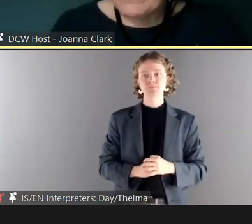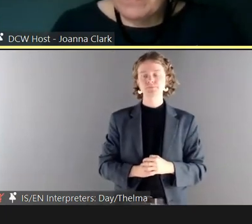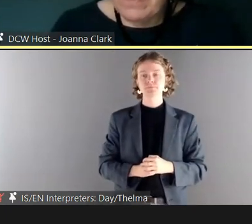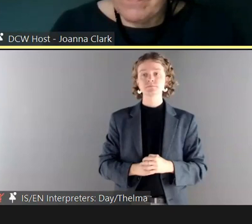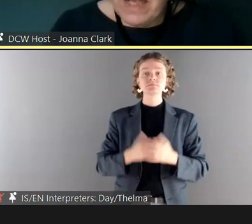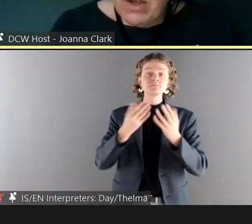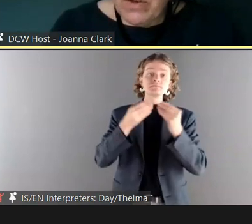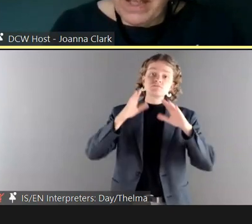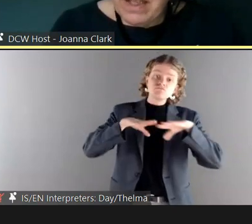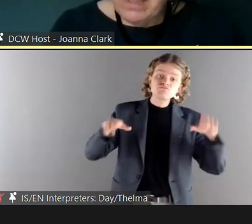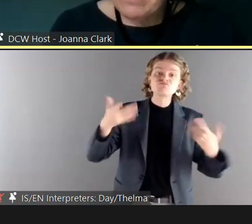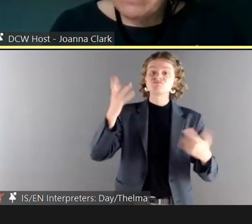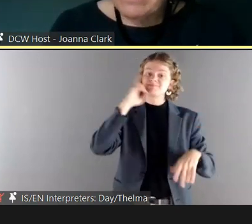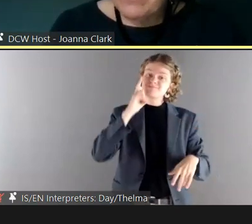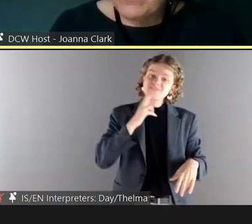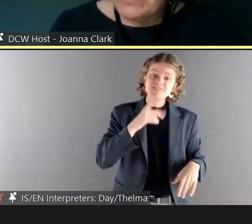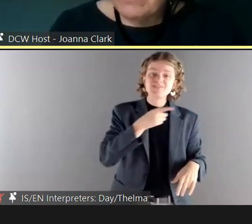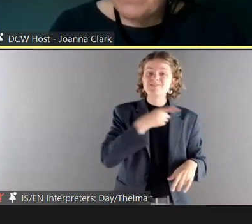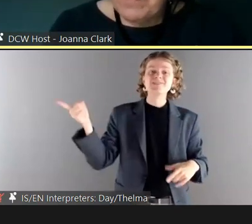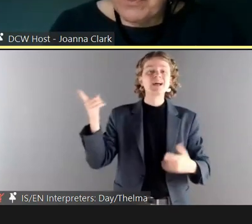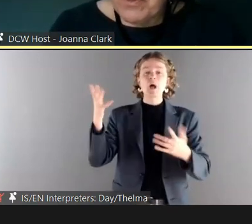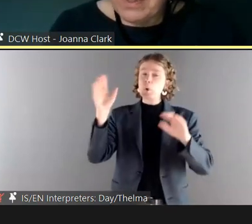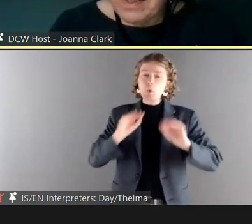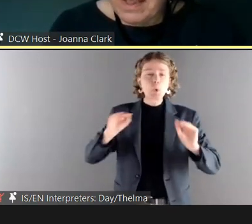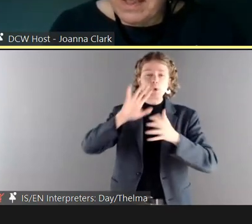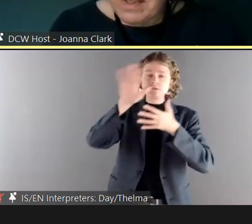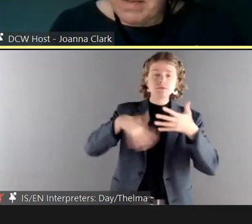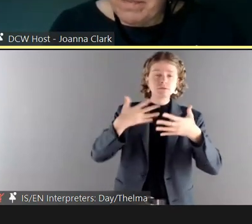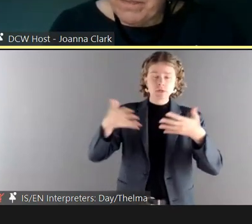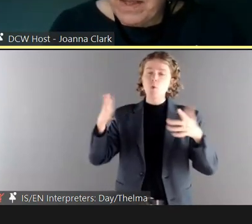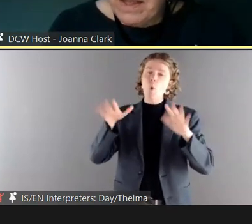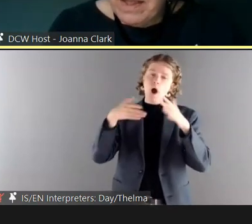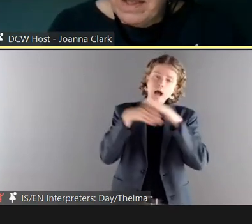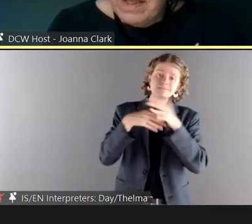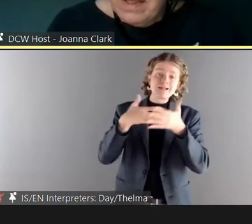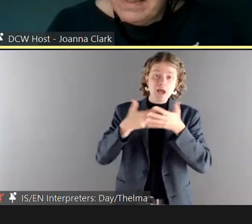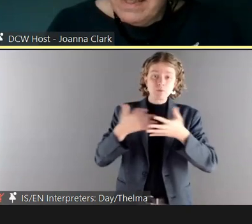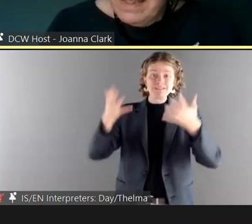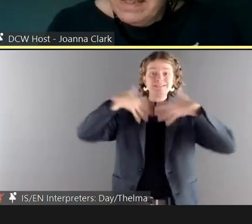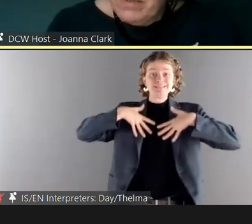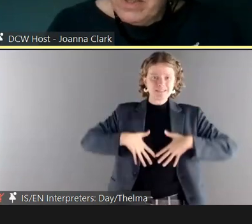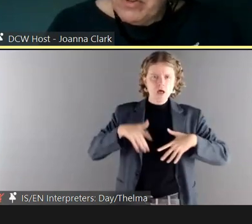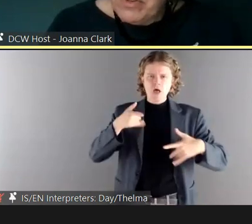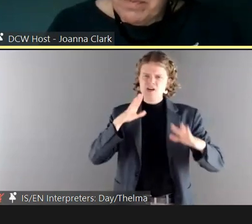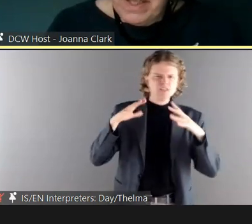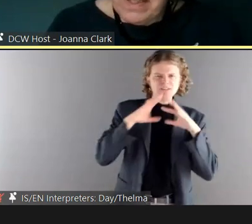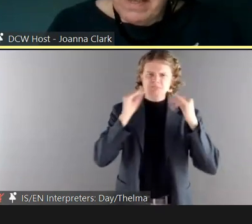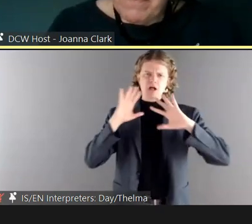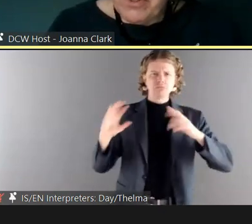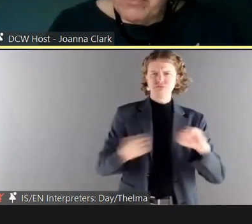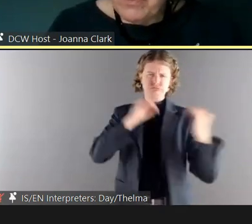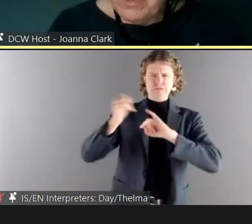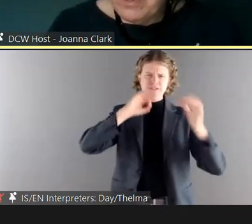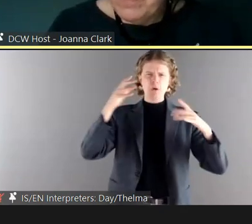express themselves or they can't understand what other people are trying to say to them. Delayed language also makes